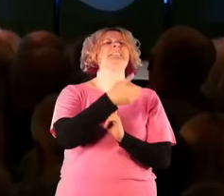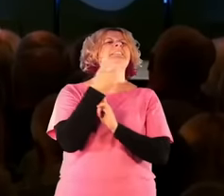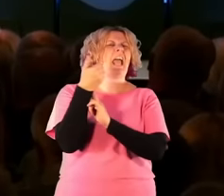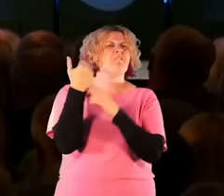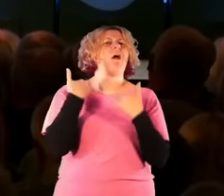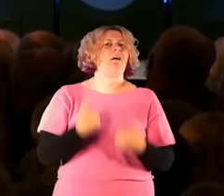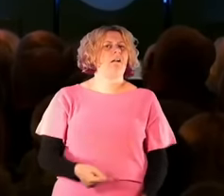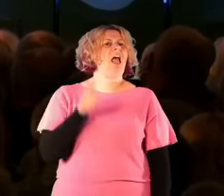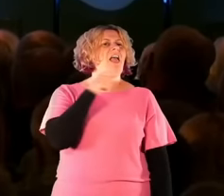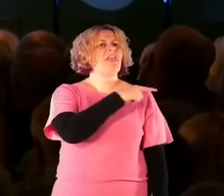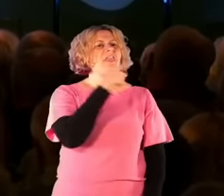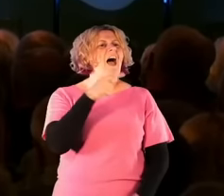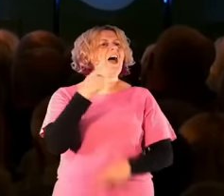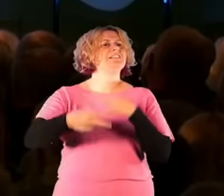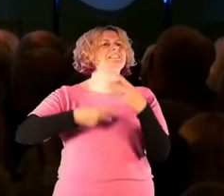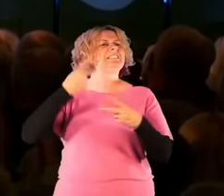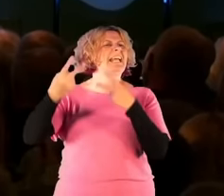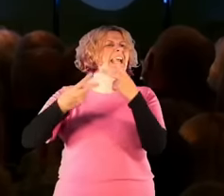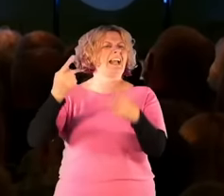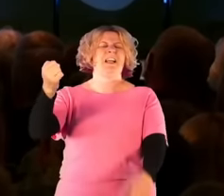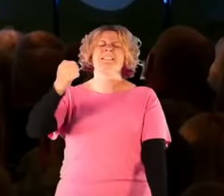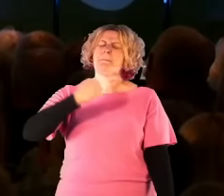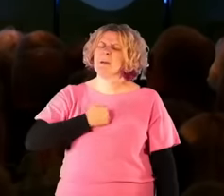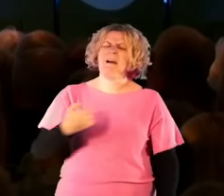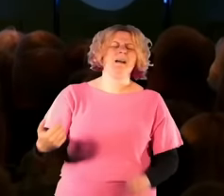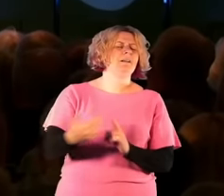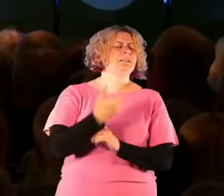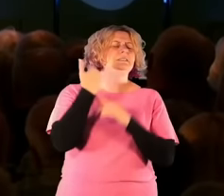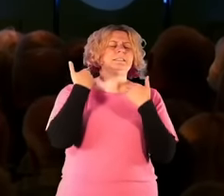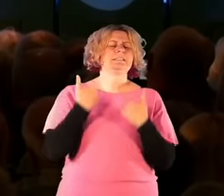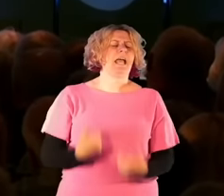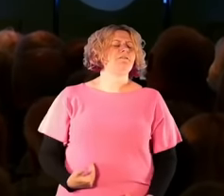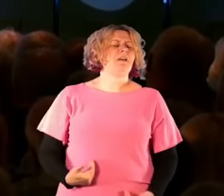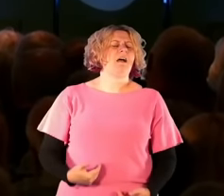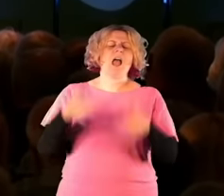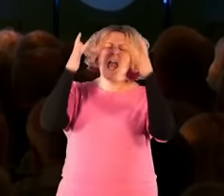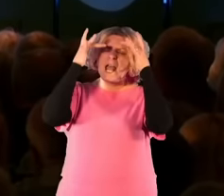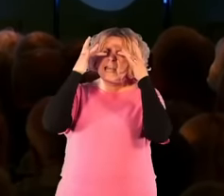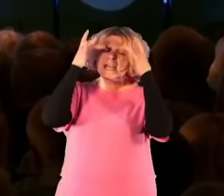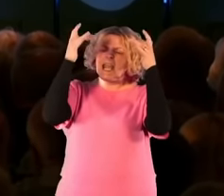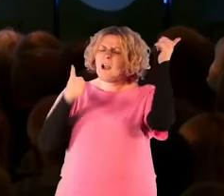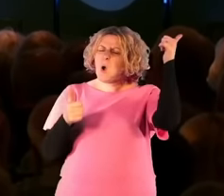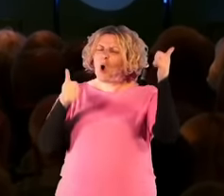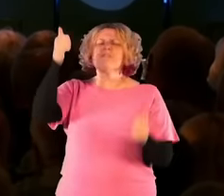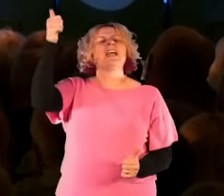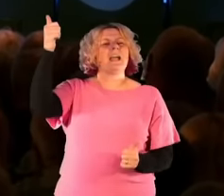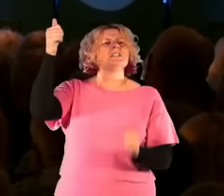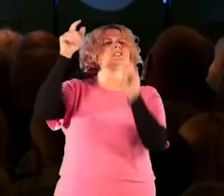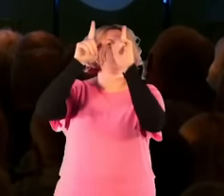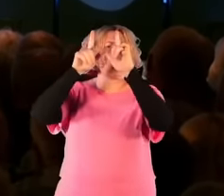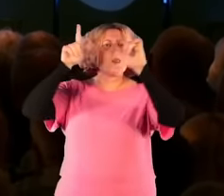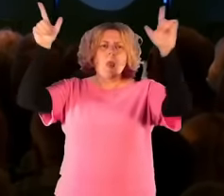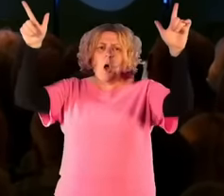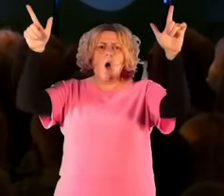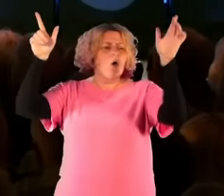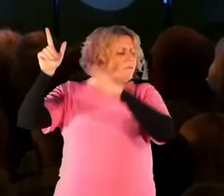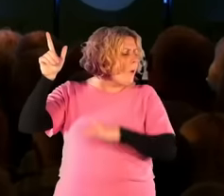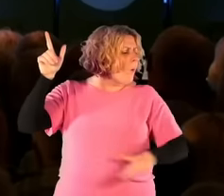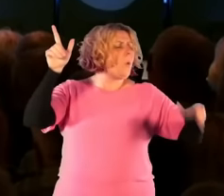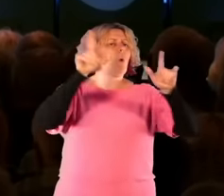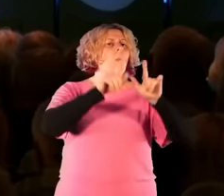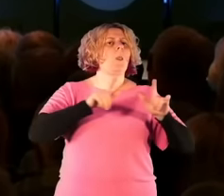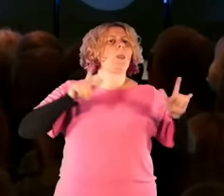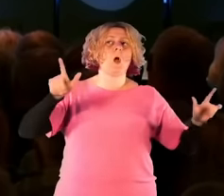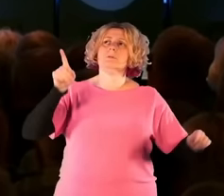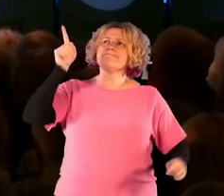about. That's my Saviour. King of kings. Lord of lords, and he will